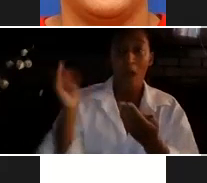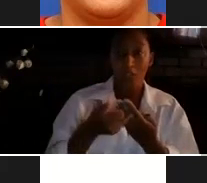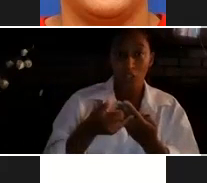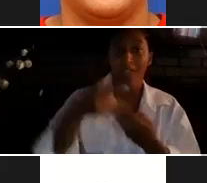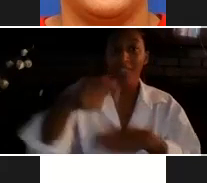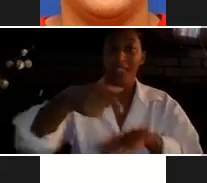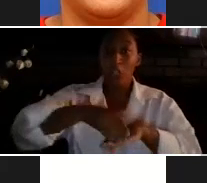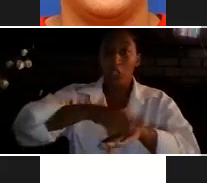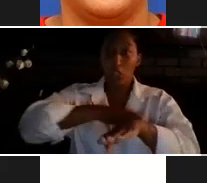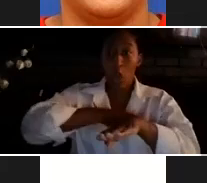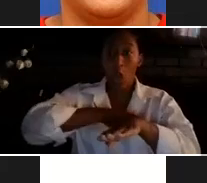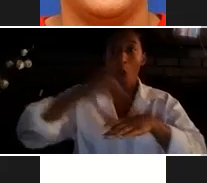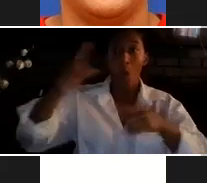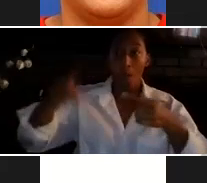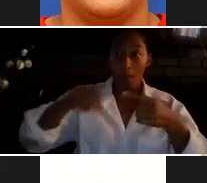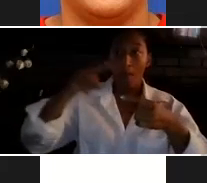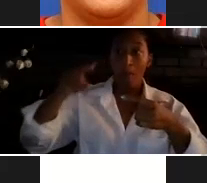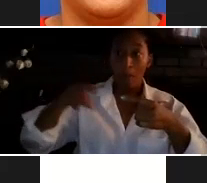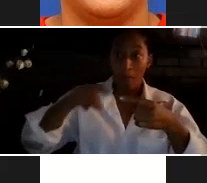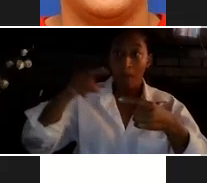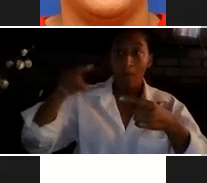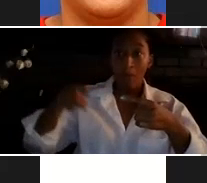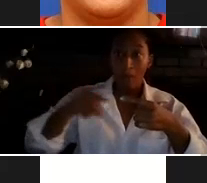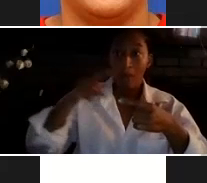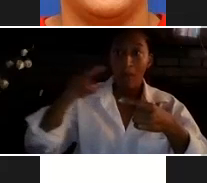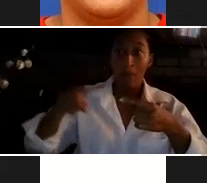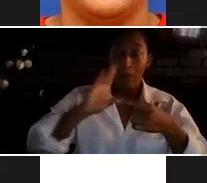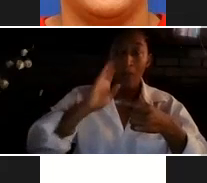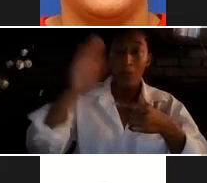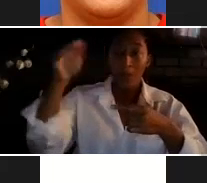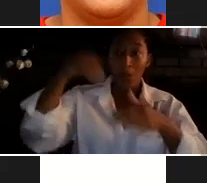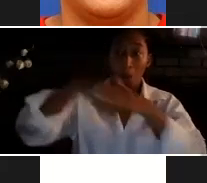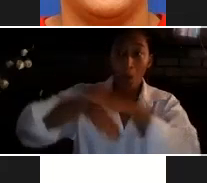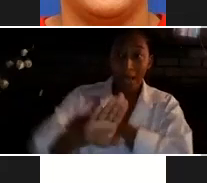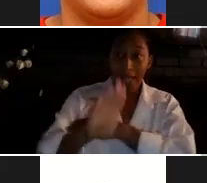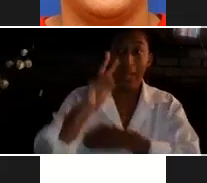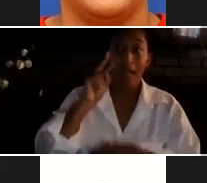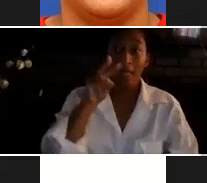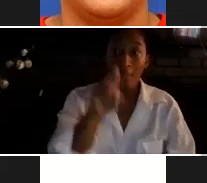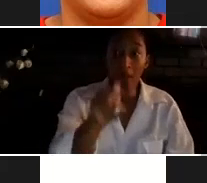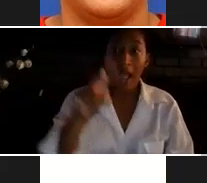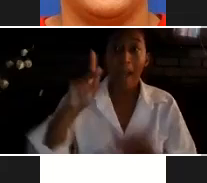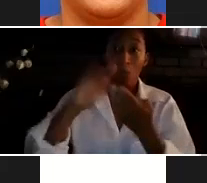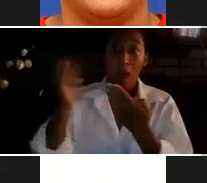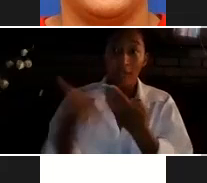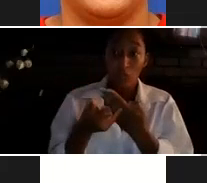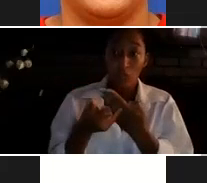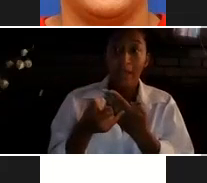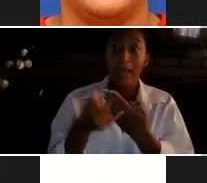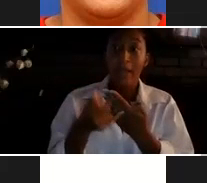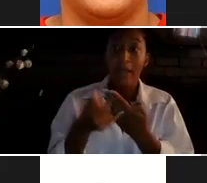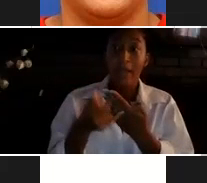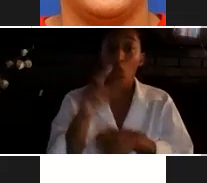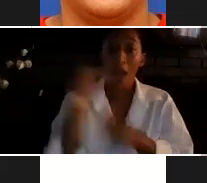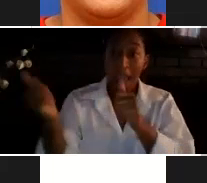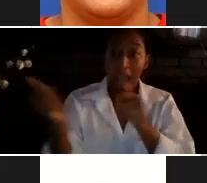up, we'll go in and take a look at the project again, just to make sure we're all on the same page. So thanks, Amanda,